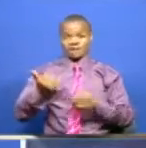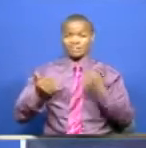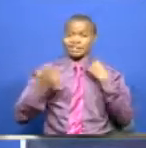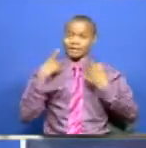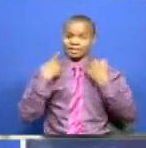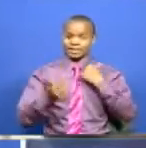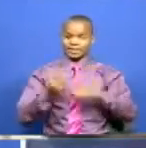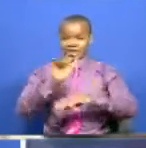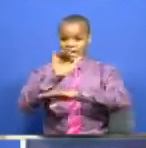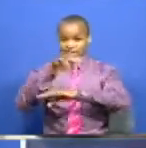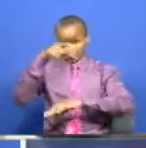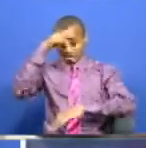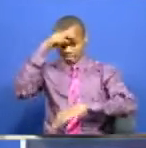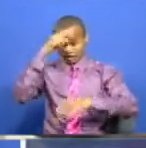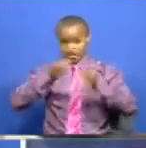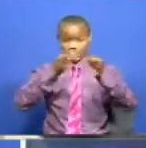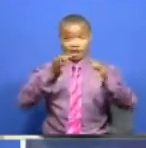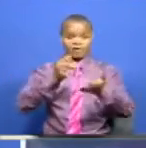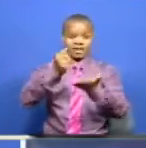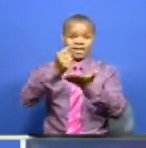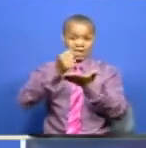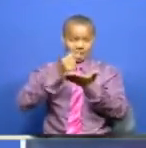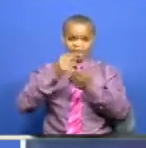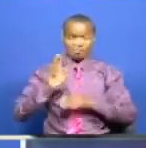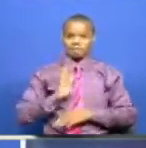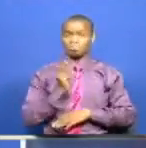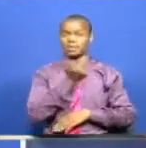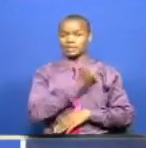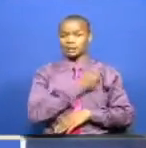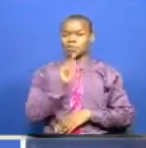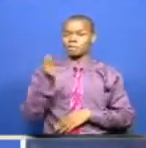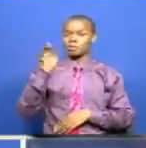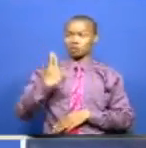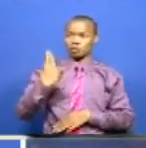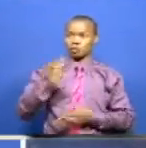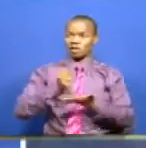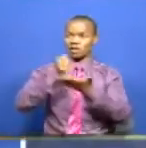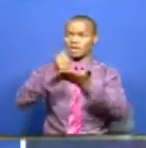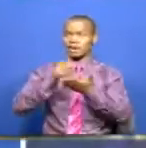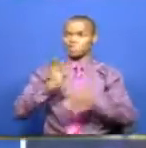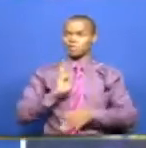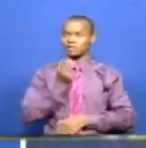tunalilia serikali itusaidie, rais wetu angalau tusaidie mkulima apate kilio chake.